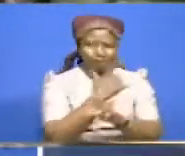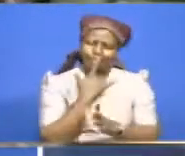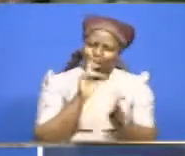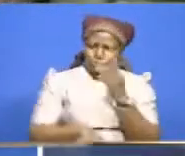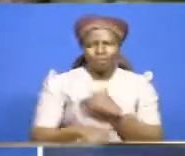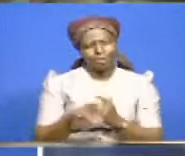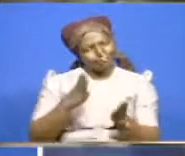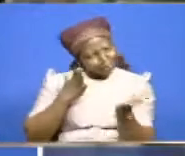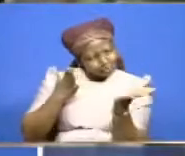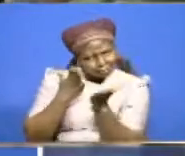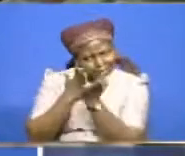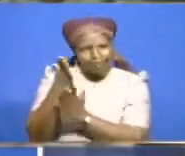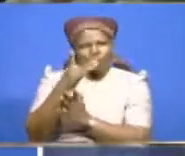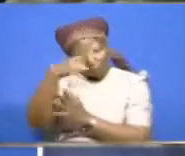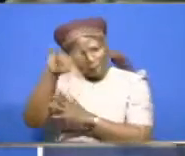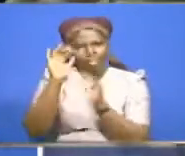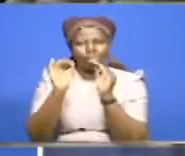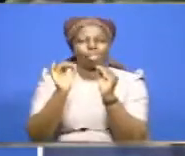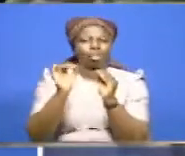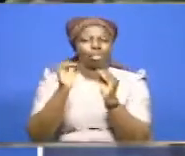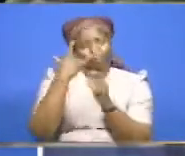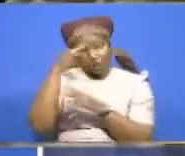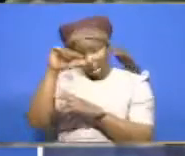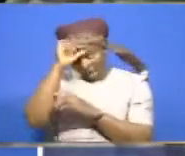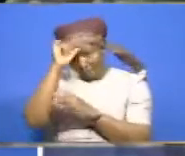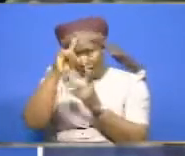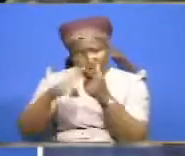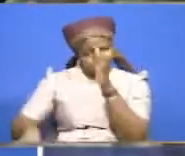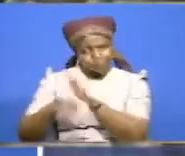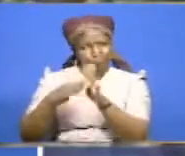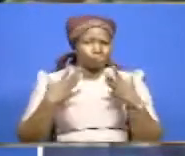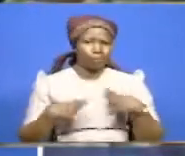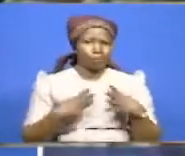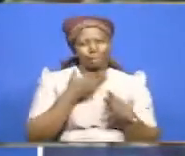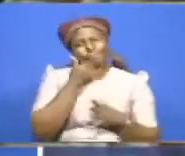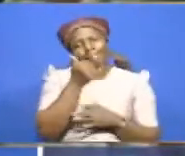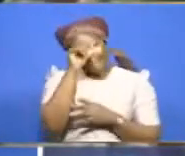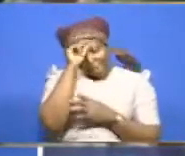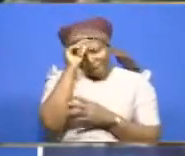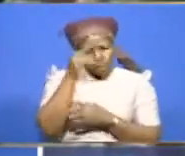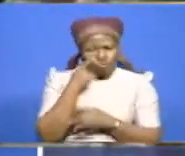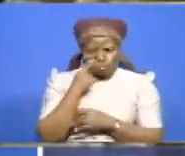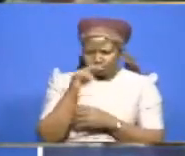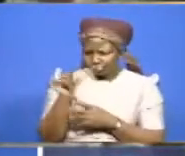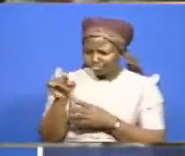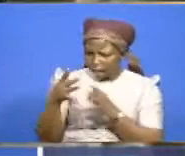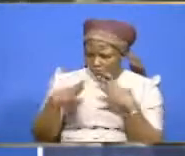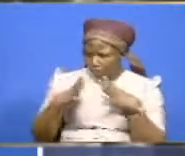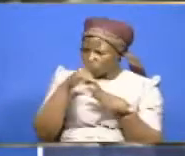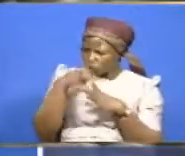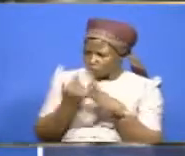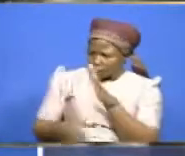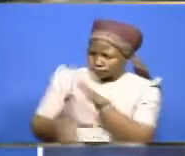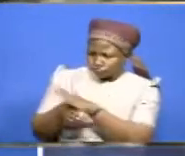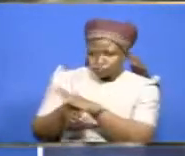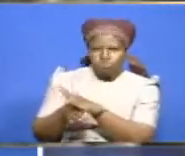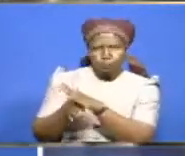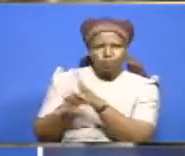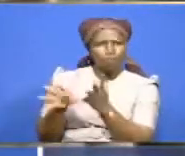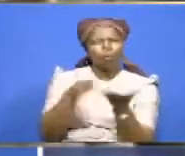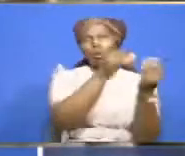watu venye waliitoa. Ingekuwa mzuri kwa serikali iangalie hawa watu wametolewa hapa wanaenda